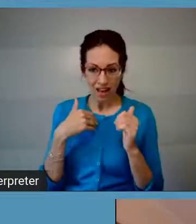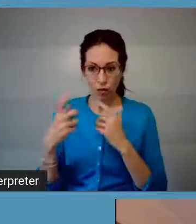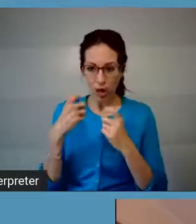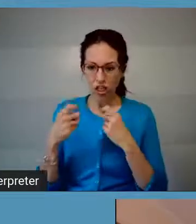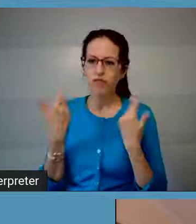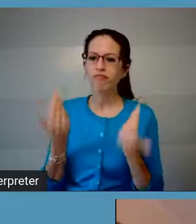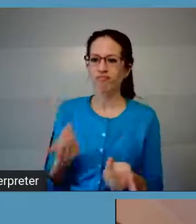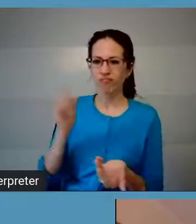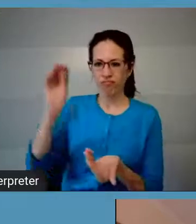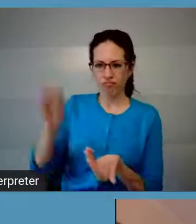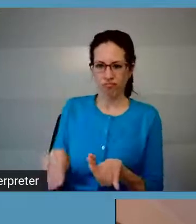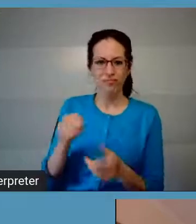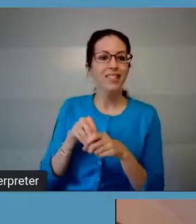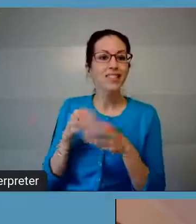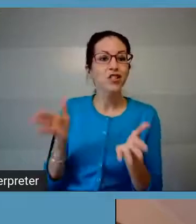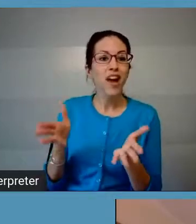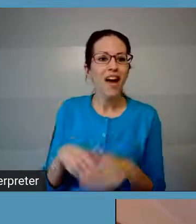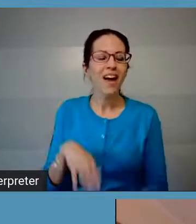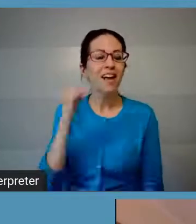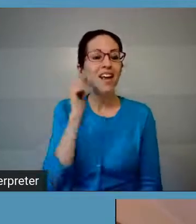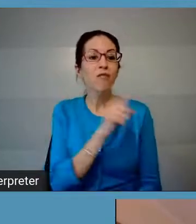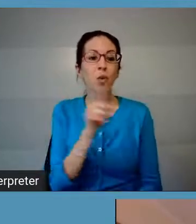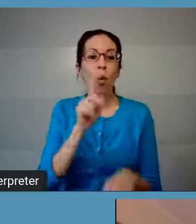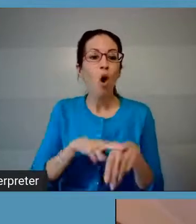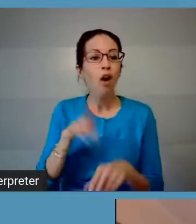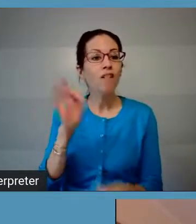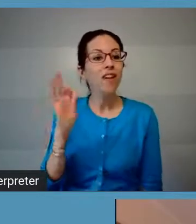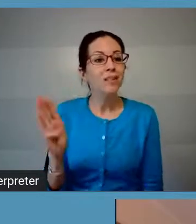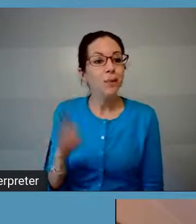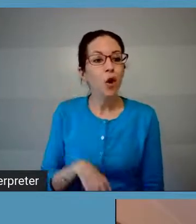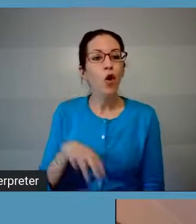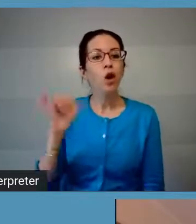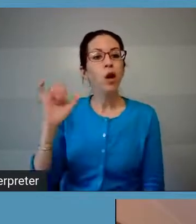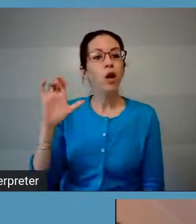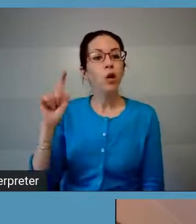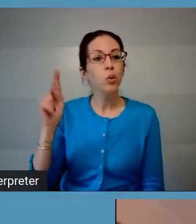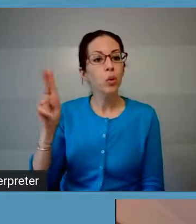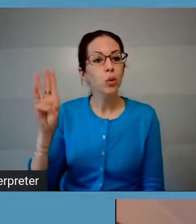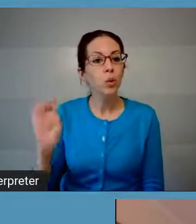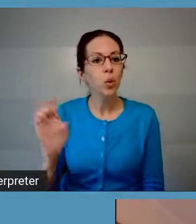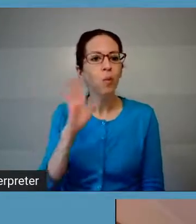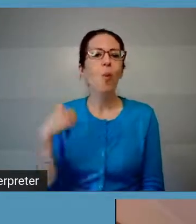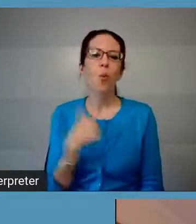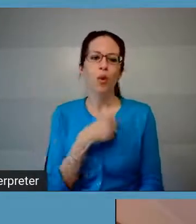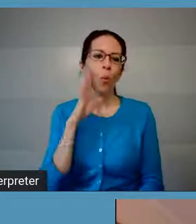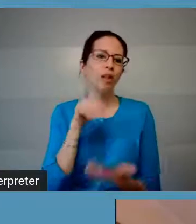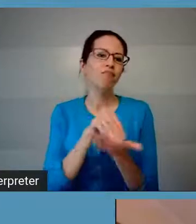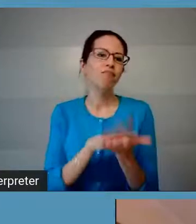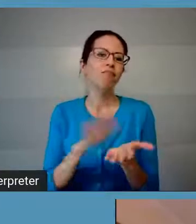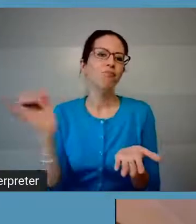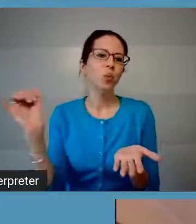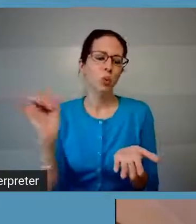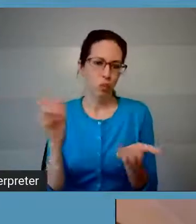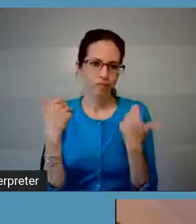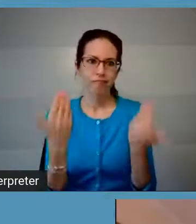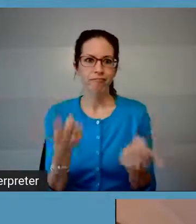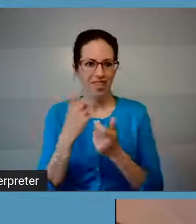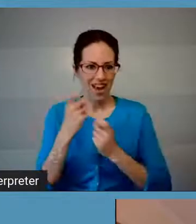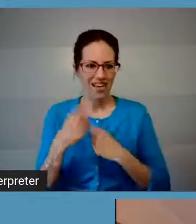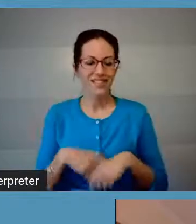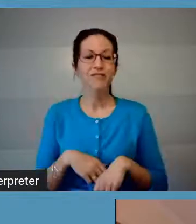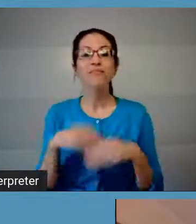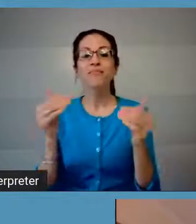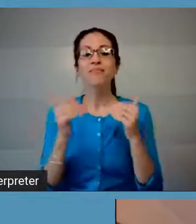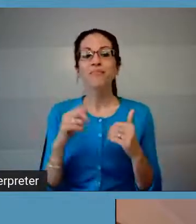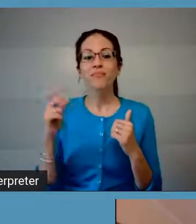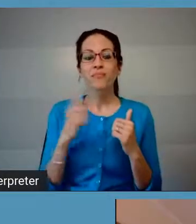chat area. Also, if you're on Facebook or YouTube, we will capture those as well. So be sure to keep asking those questions. So next question we